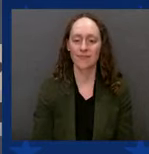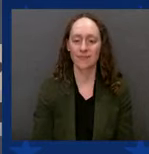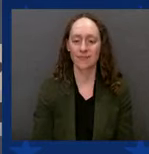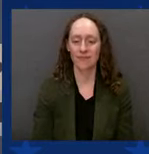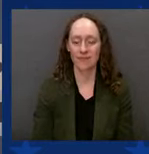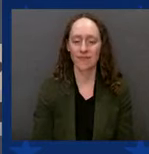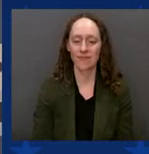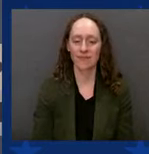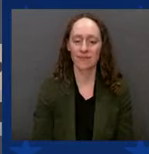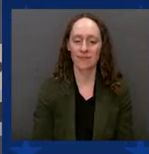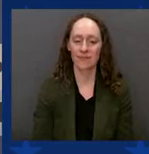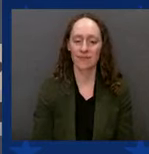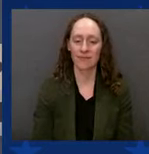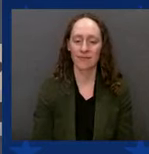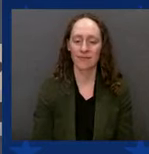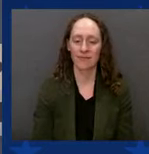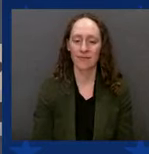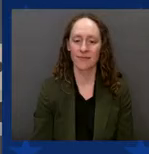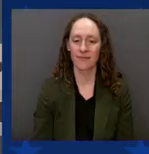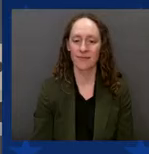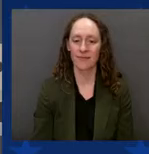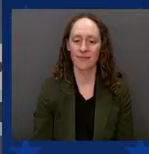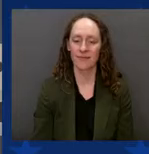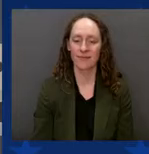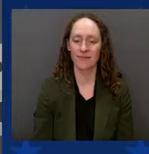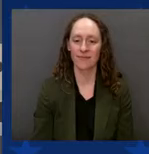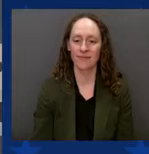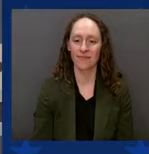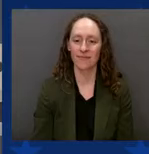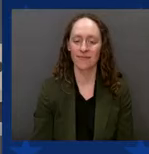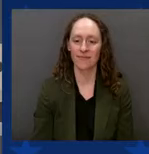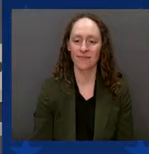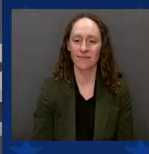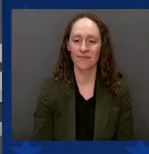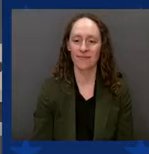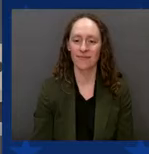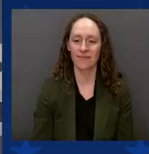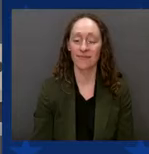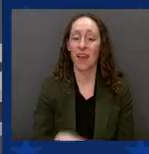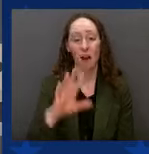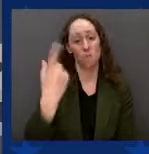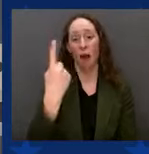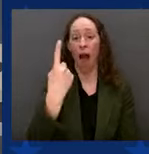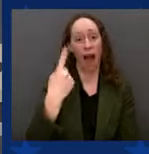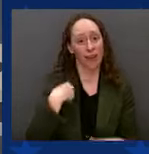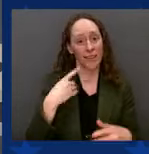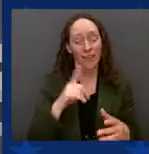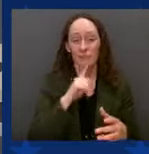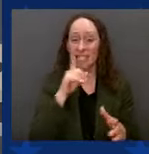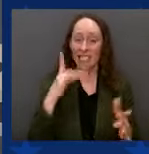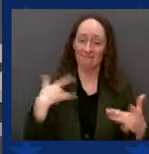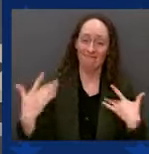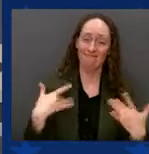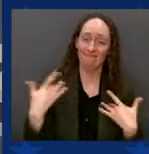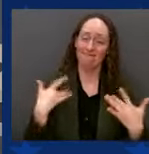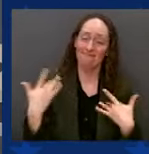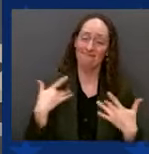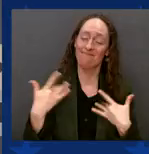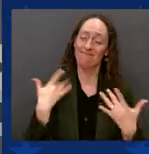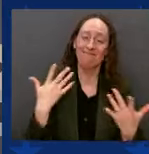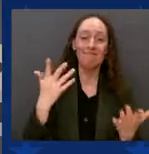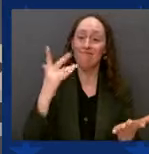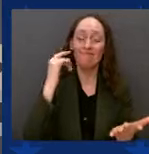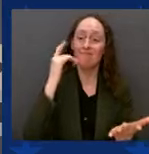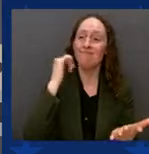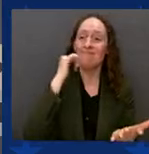One of the things that I'm most looking forward to is helping new apprentices follow in my footsteps. I want to mentor my brothers and sisters who will get to